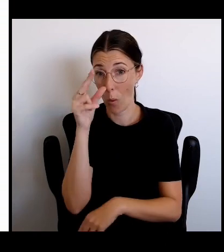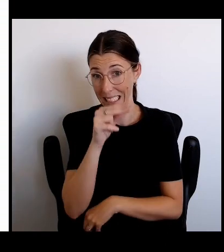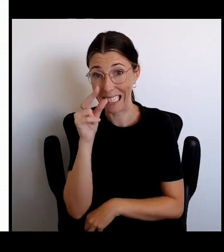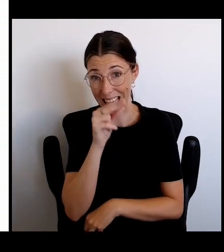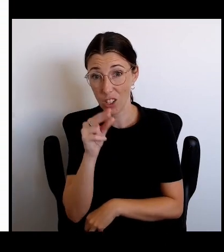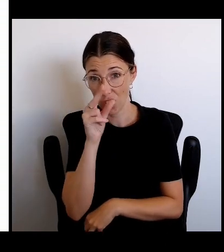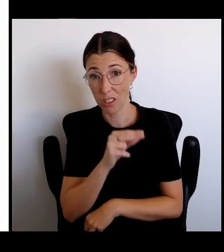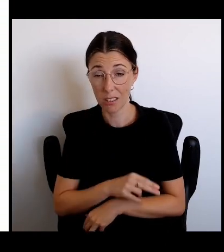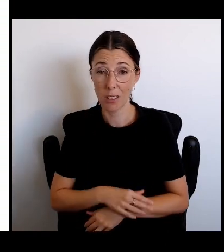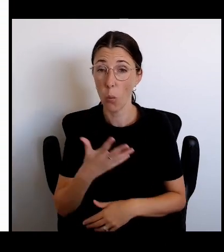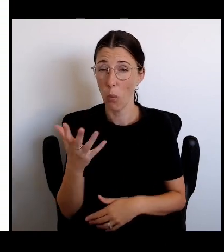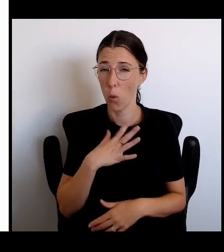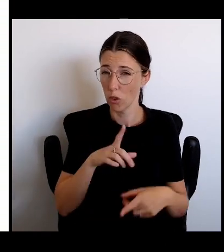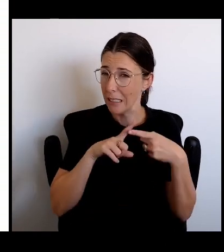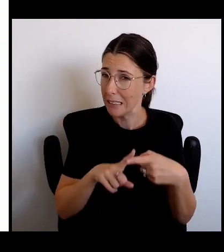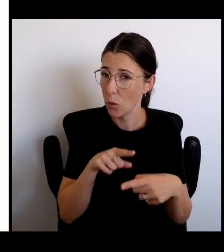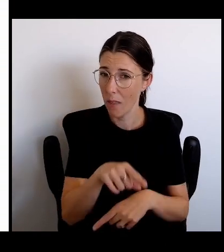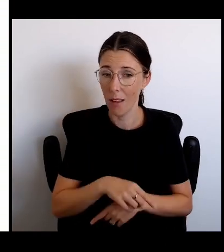segment.